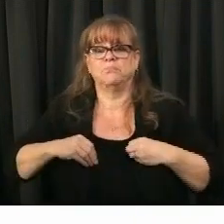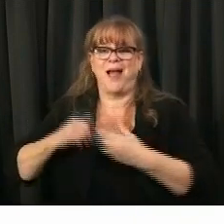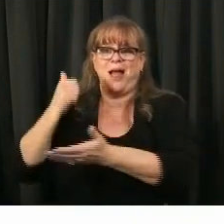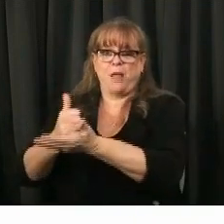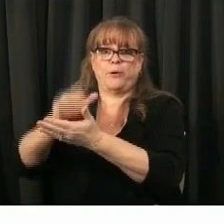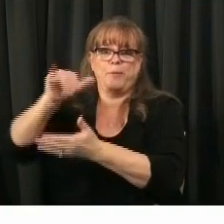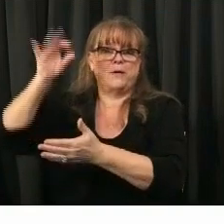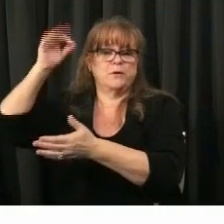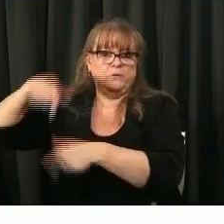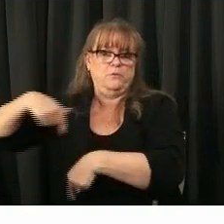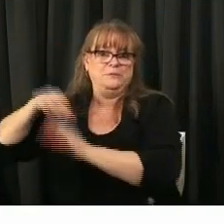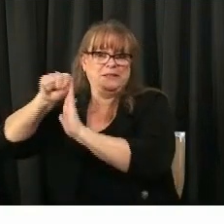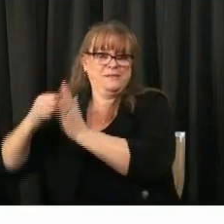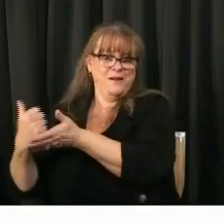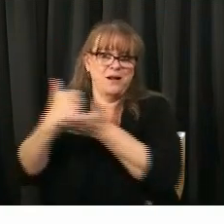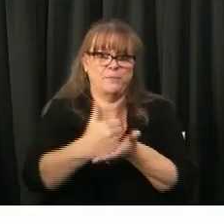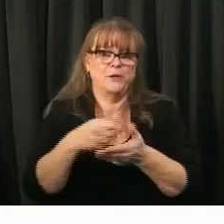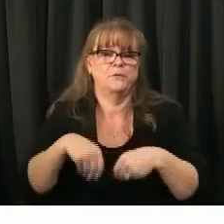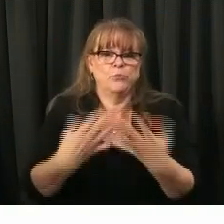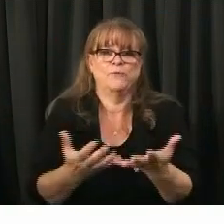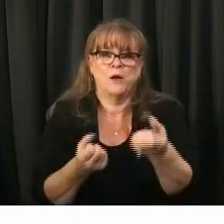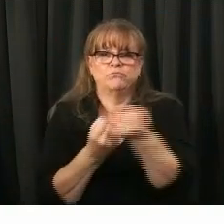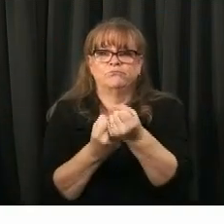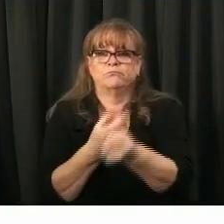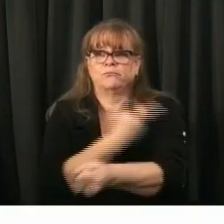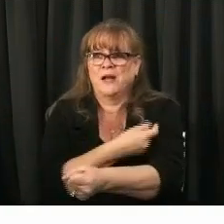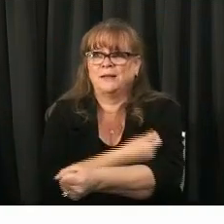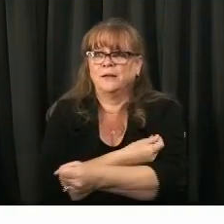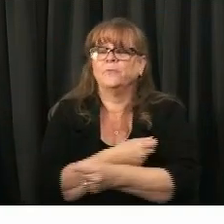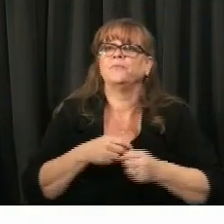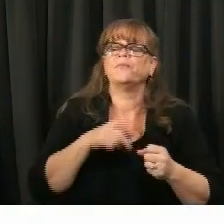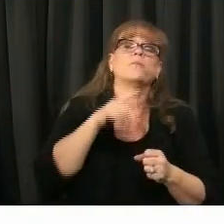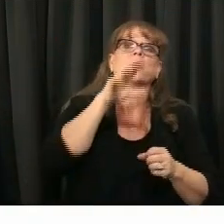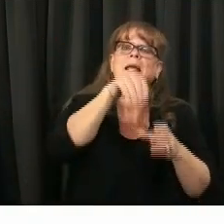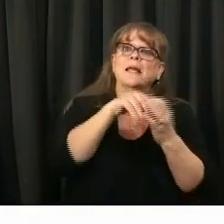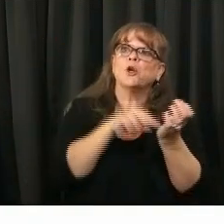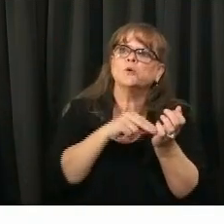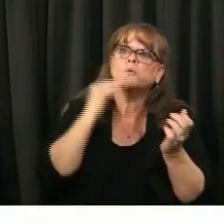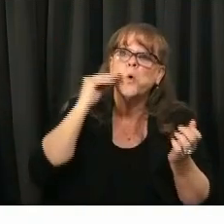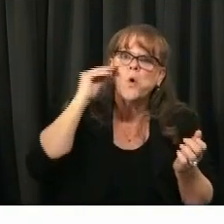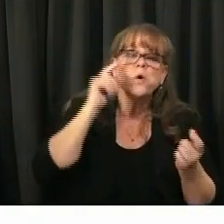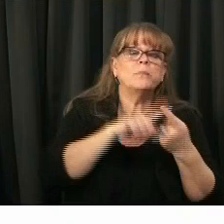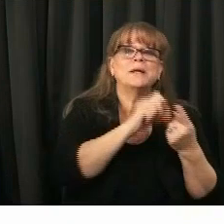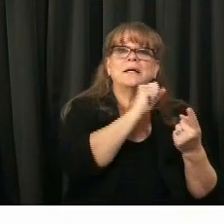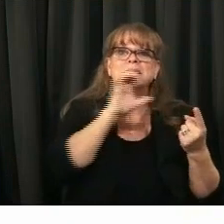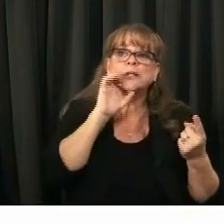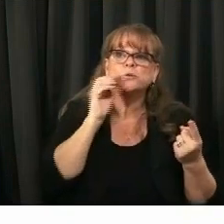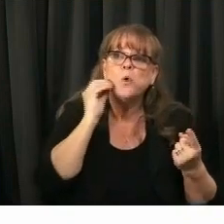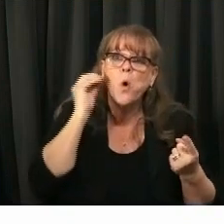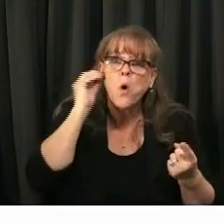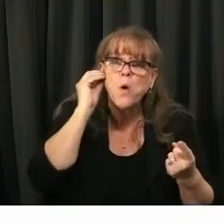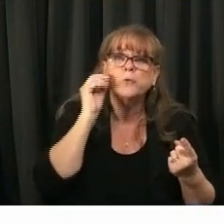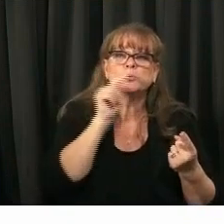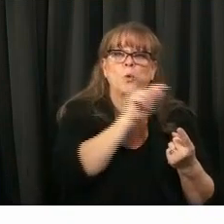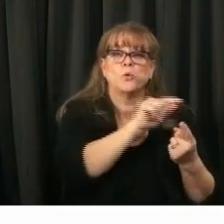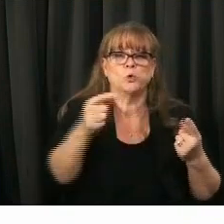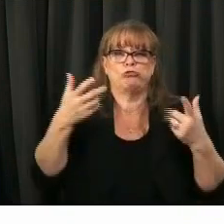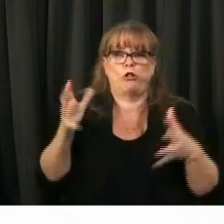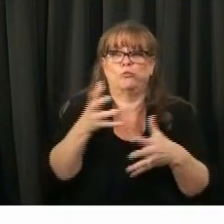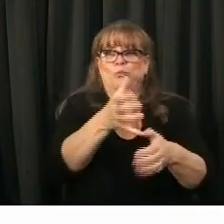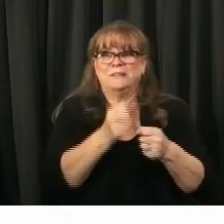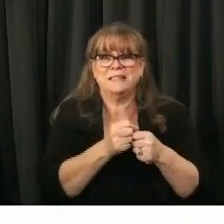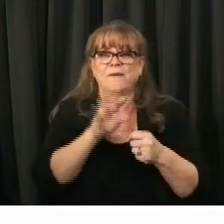that in addition to those who live in nursing homes and senior living, tens of thousands of seniors that have already gotten the vaccine, we're close to 40,000